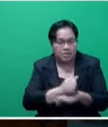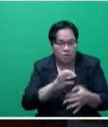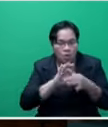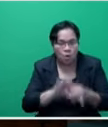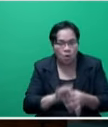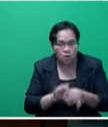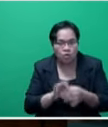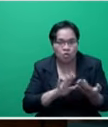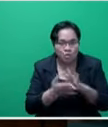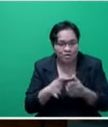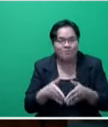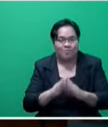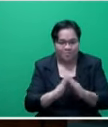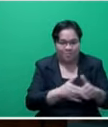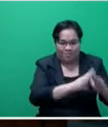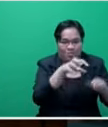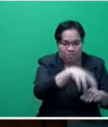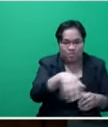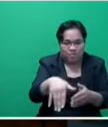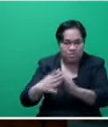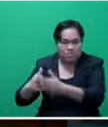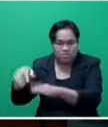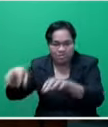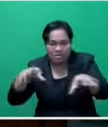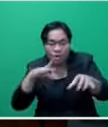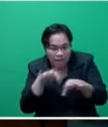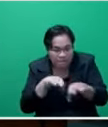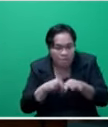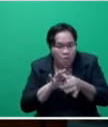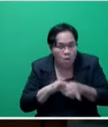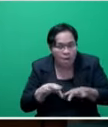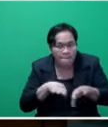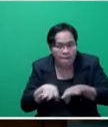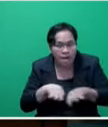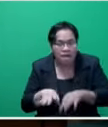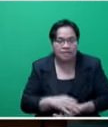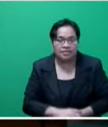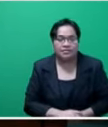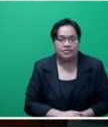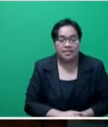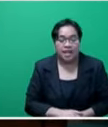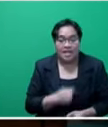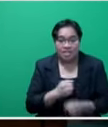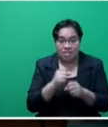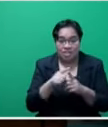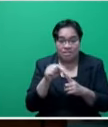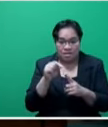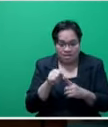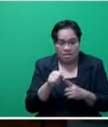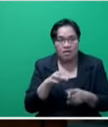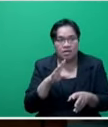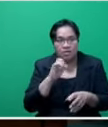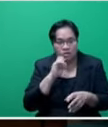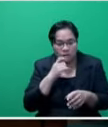disaster management committee, who will then develop a community disaster plan. This CDP is then tested through